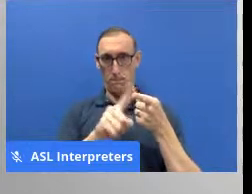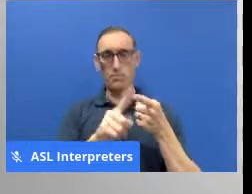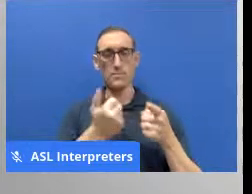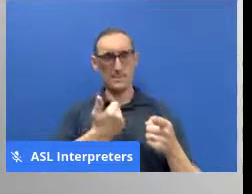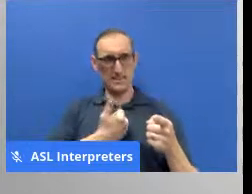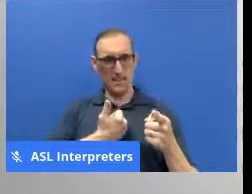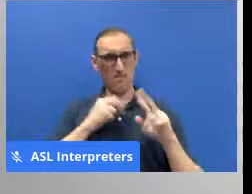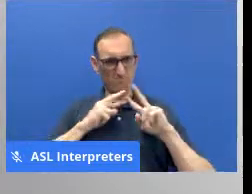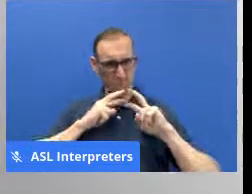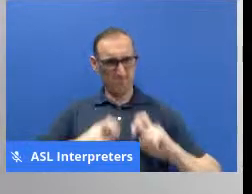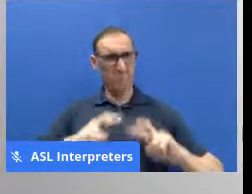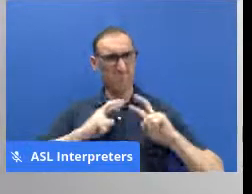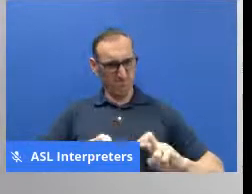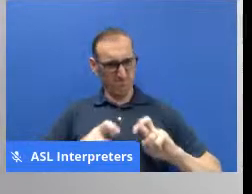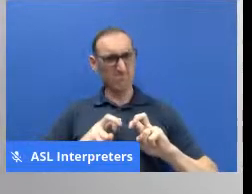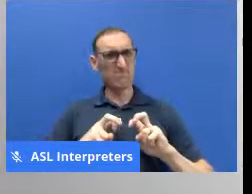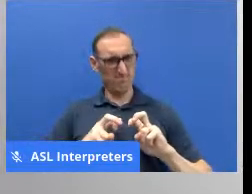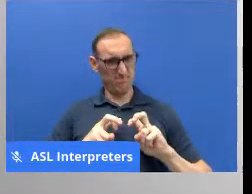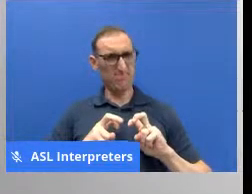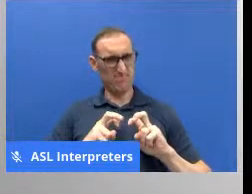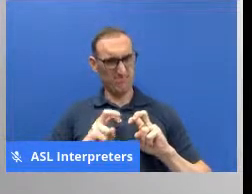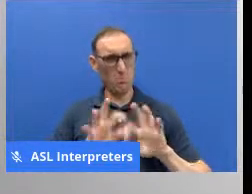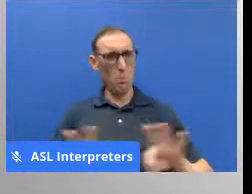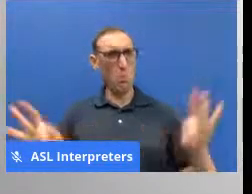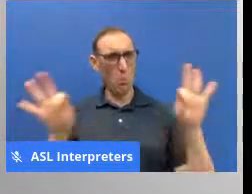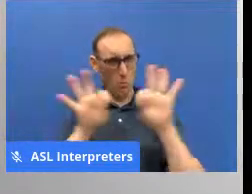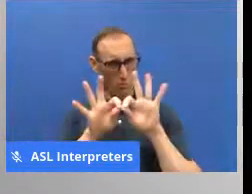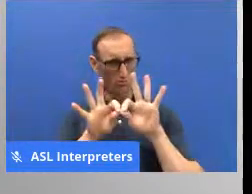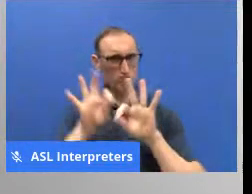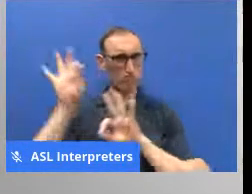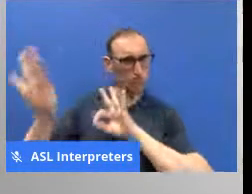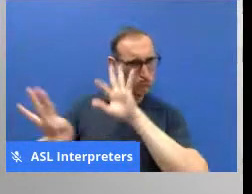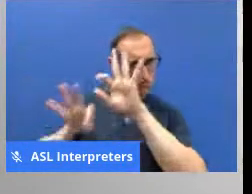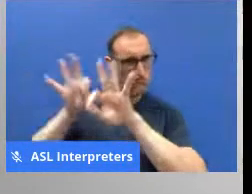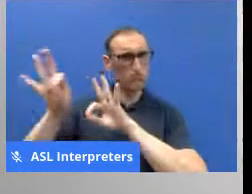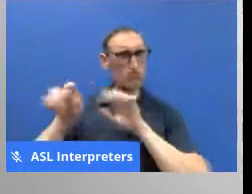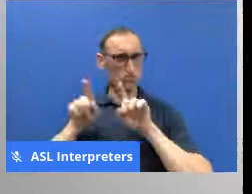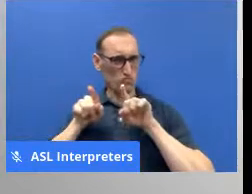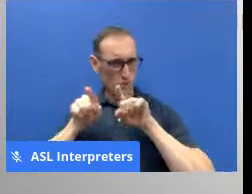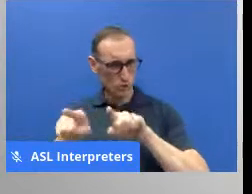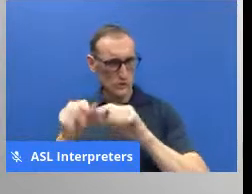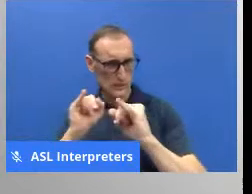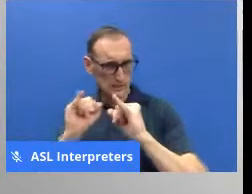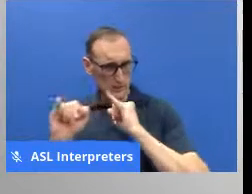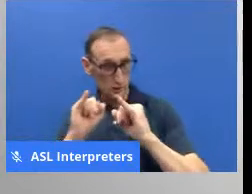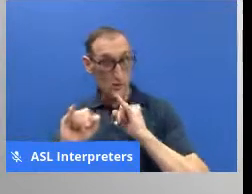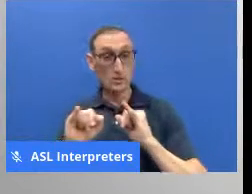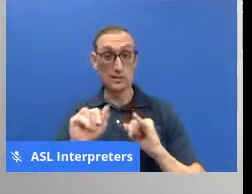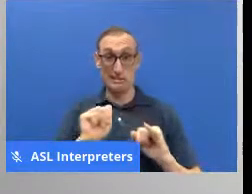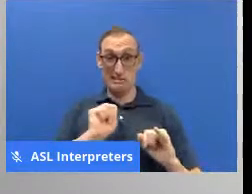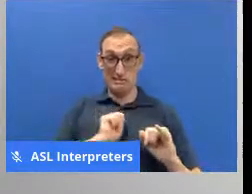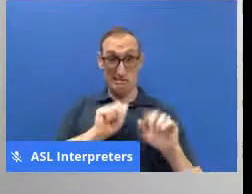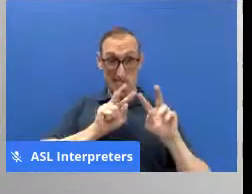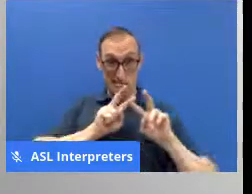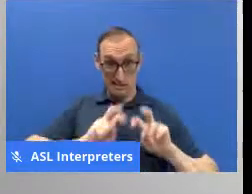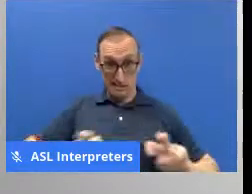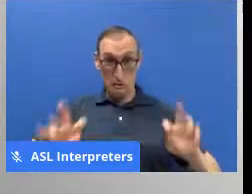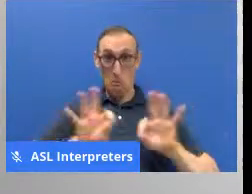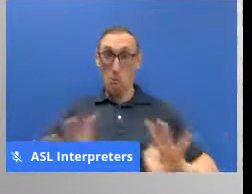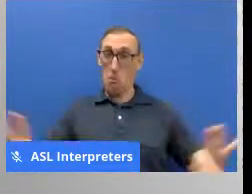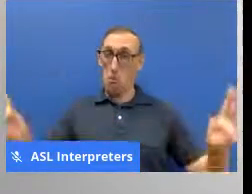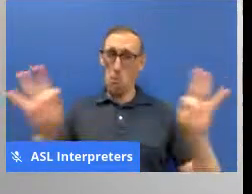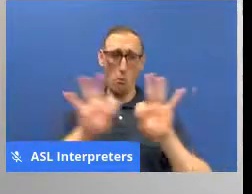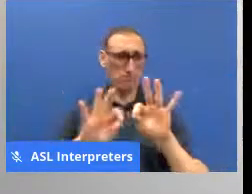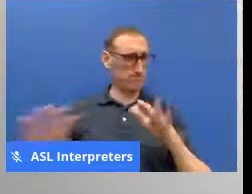self-assessment. I believe the self-assessment is the most important work that you all did over the course of this